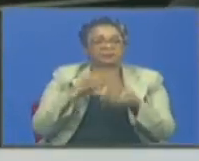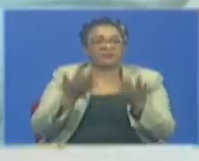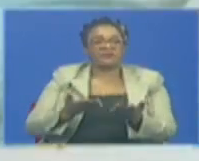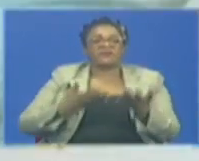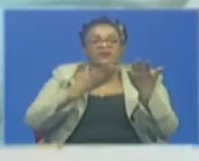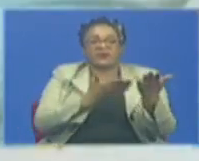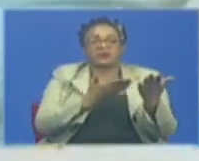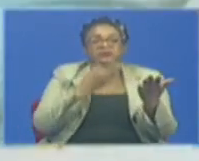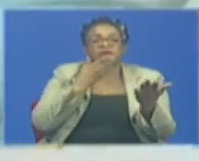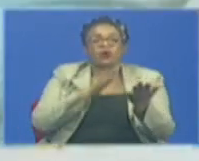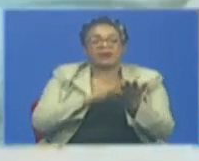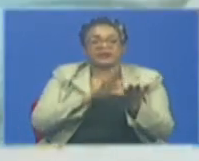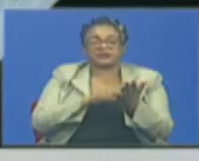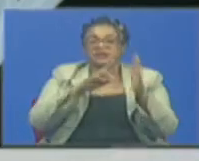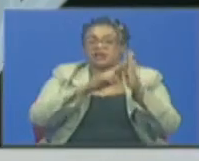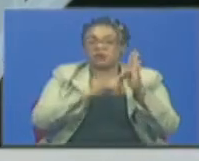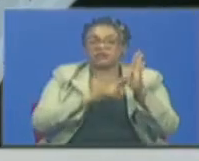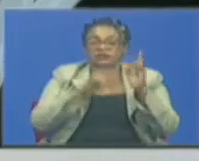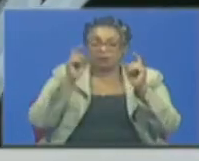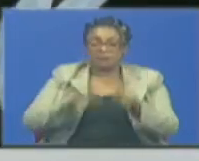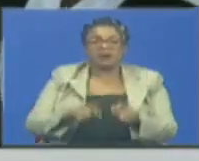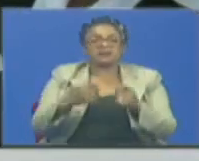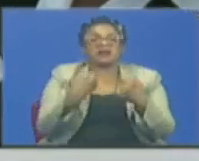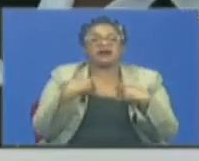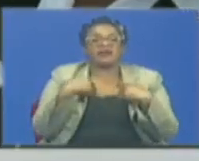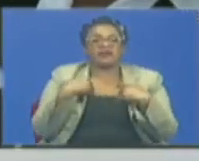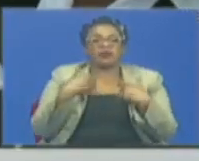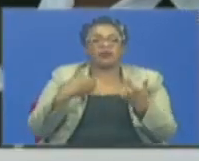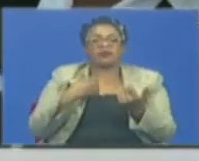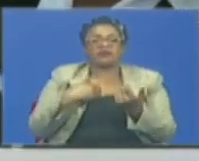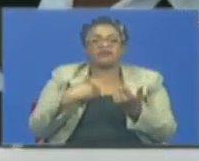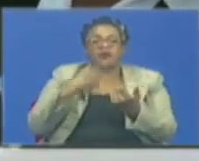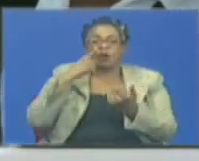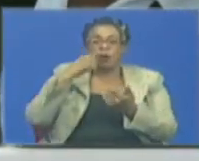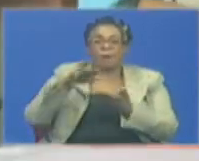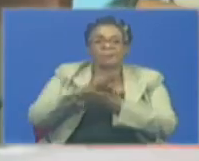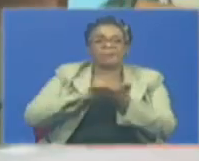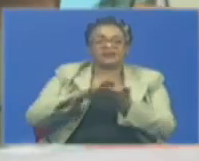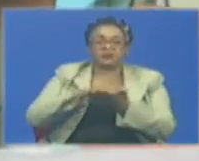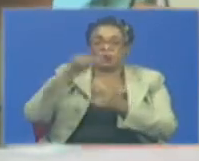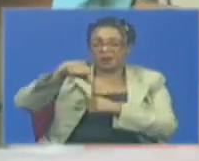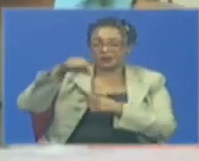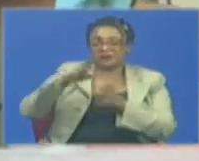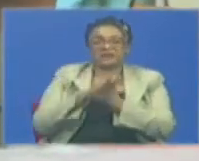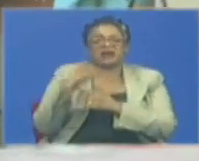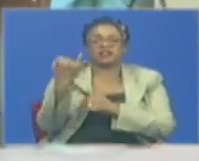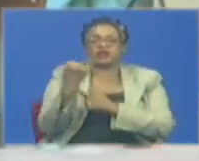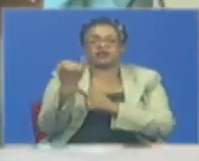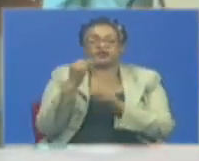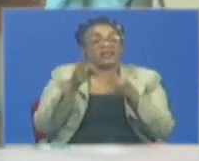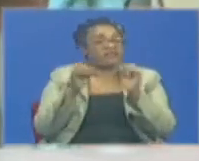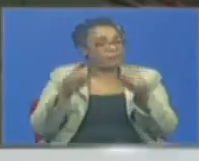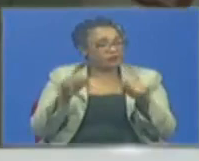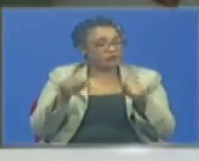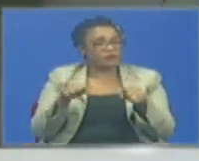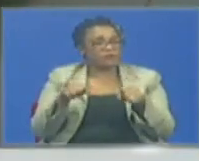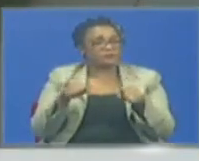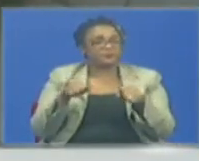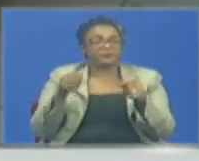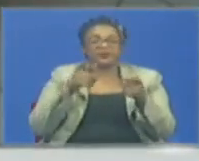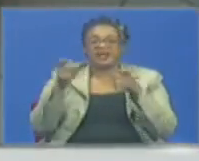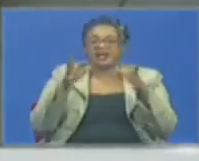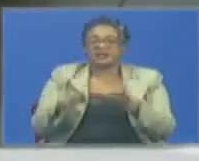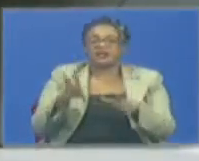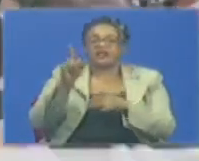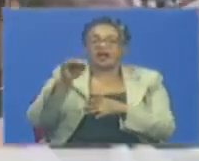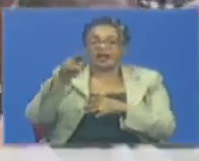also recommended that regulations be put in place to allow for home-based quarantine and isolation where possible. According to the director of KAVI